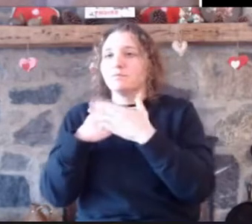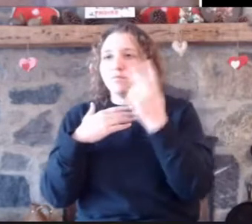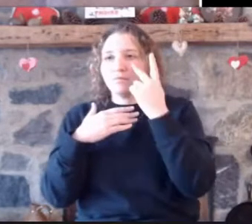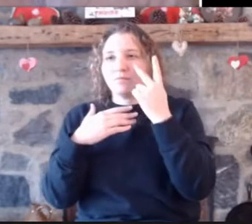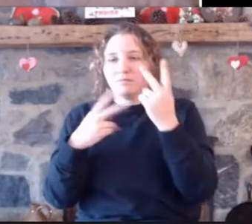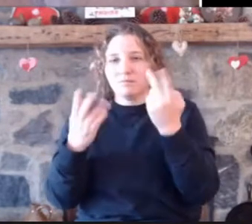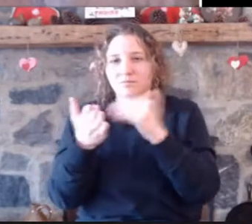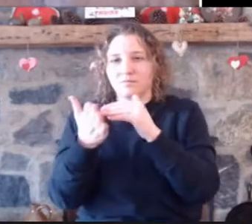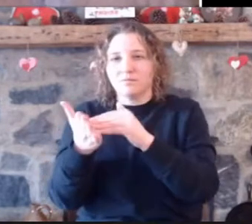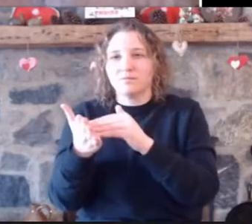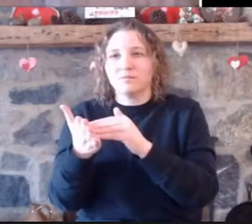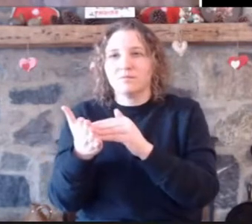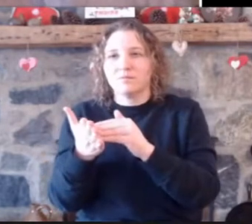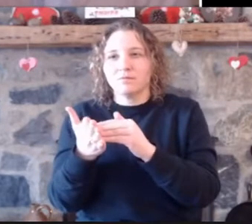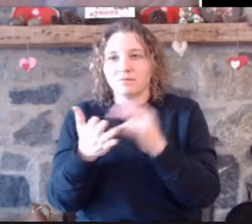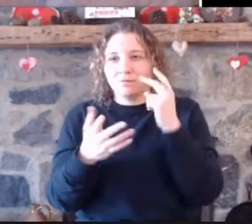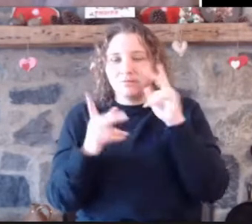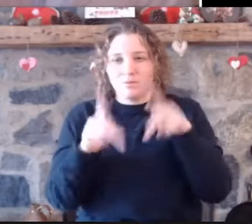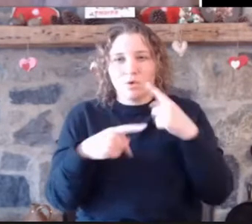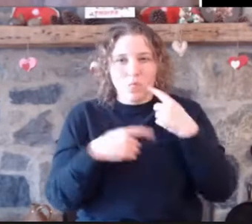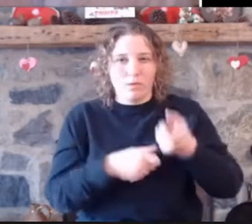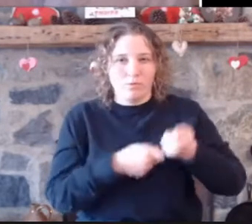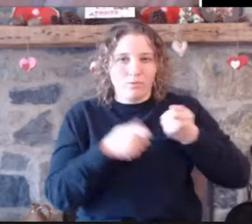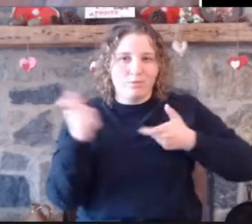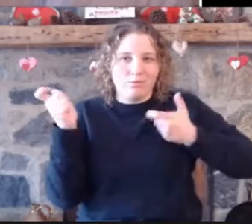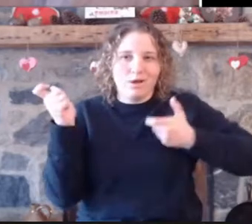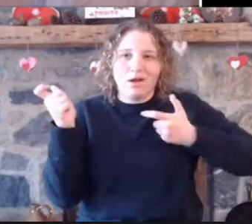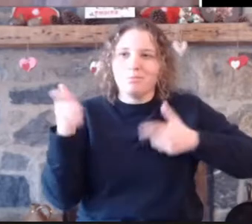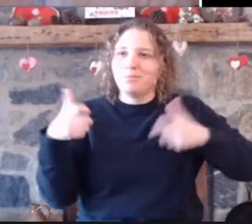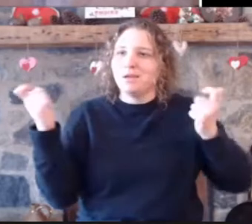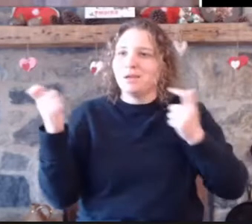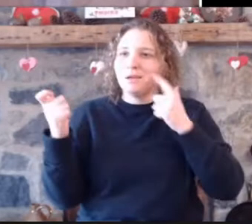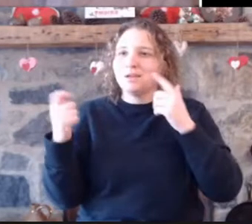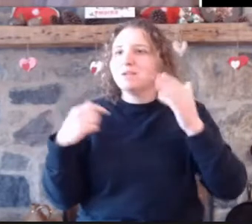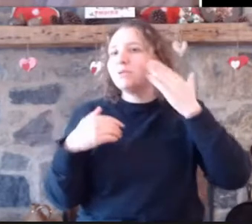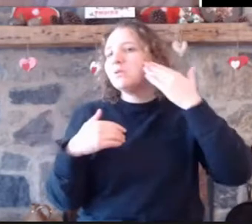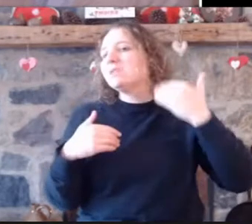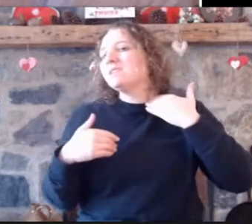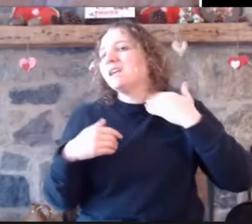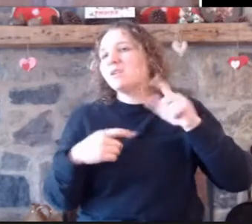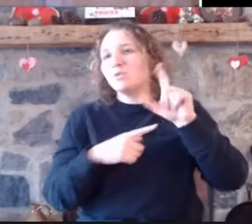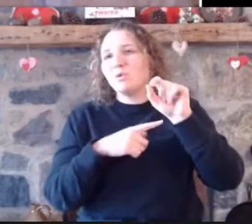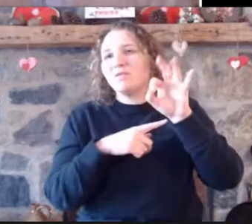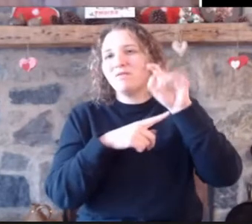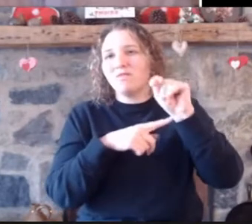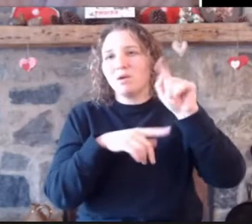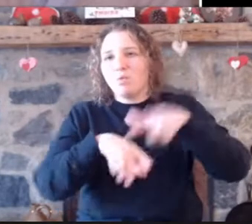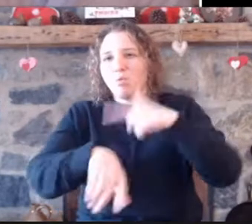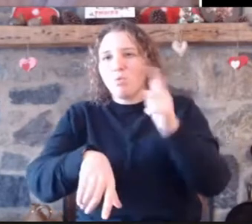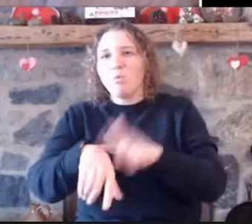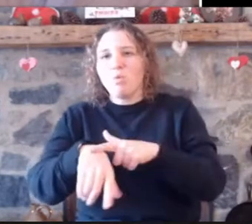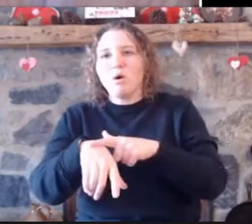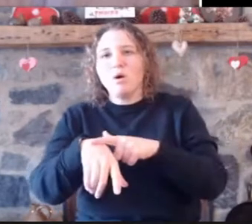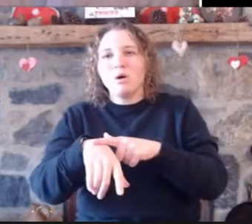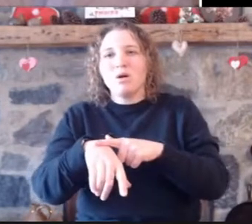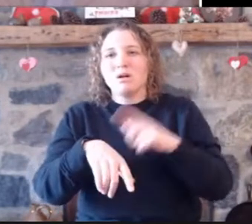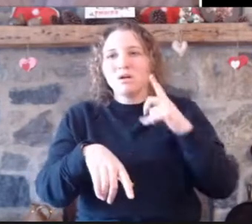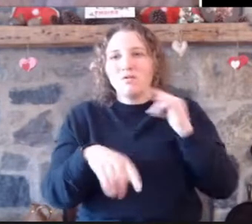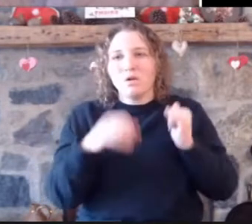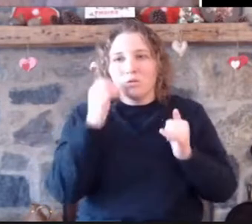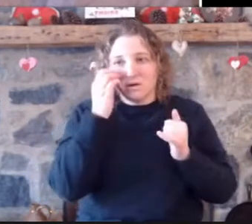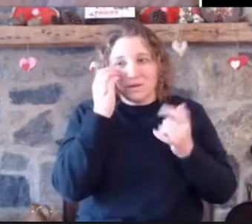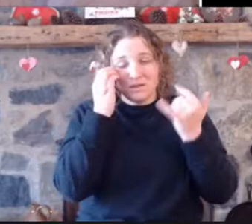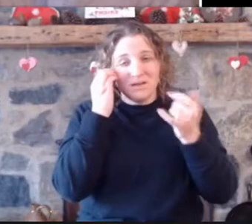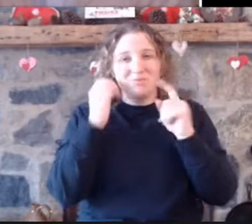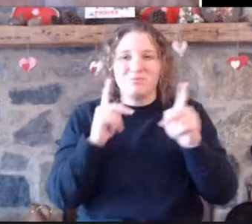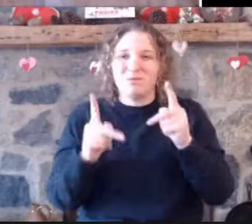magazine. That guy's holding a rifle. They're obviously worried. The neck is 20 feet long. This thing washed ashore in California. Of course, the critics